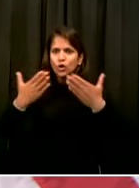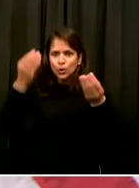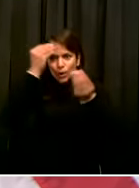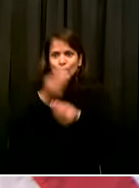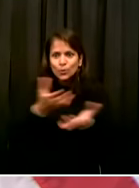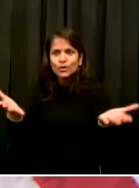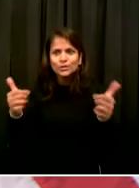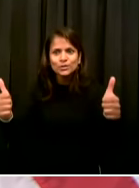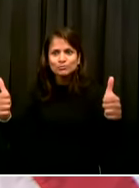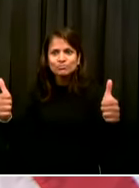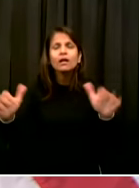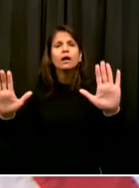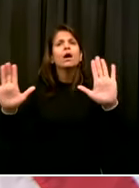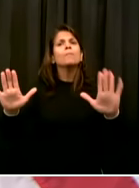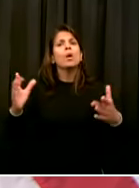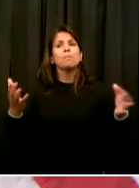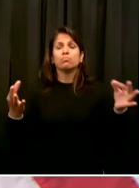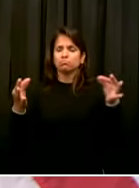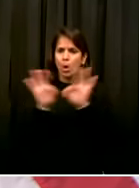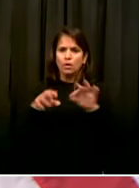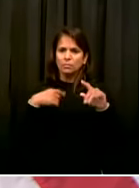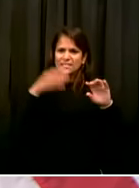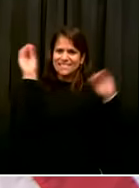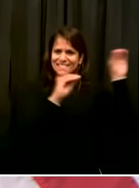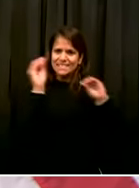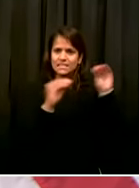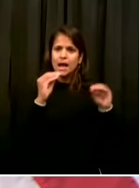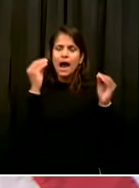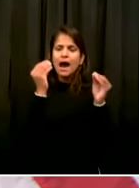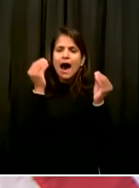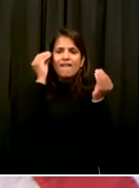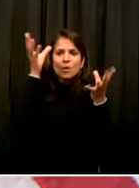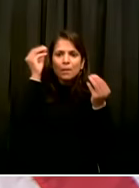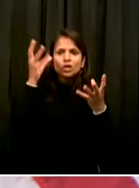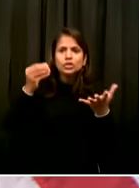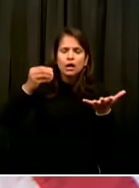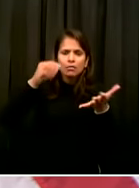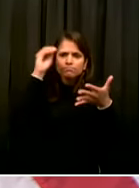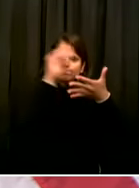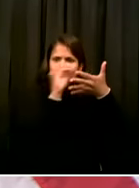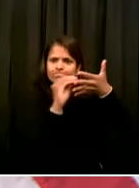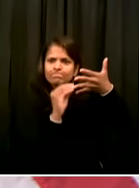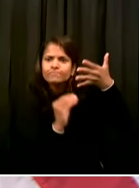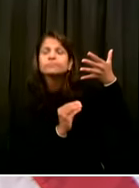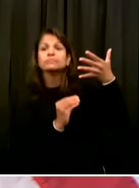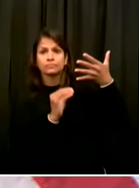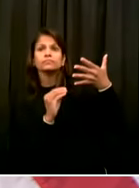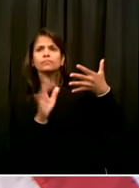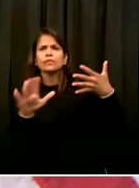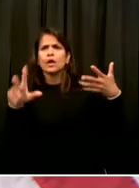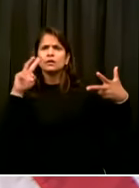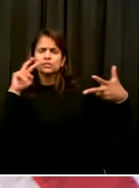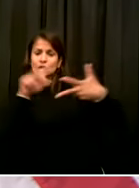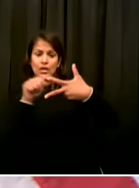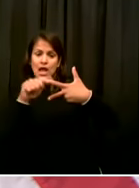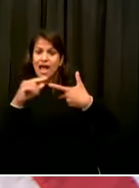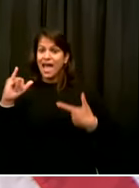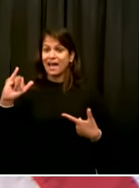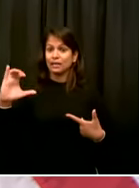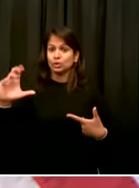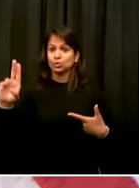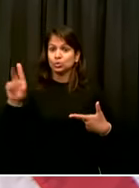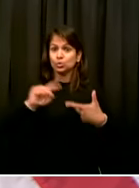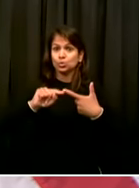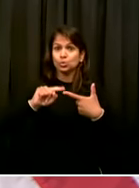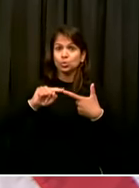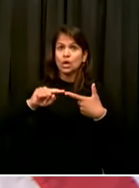in knowing what is happening in the more recent past, both at the city as well as the neighborhood level. So we